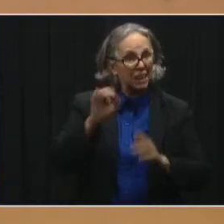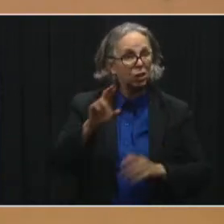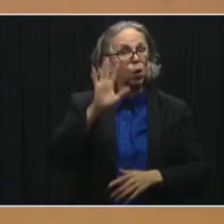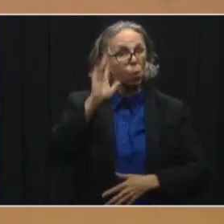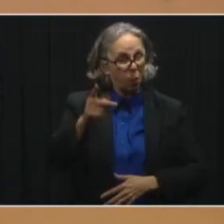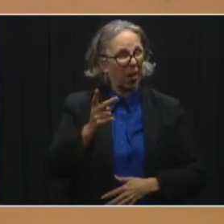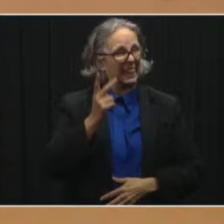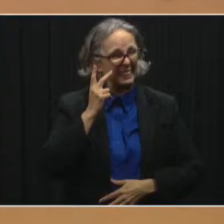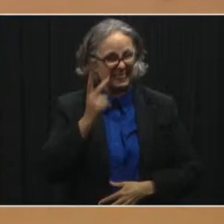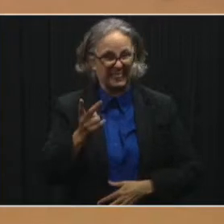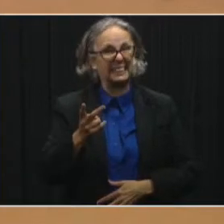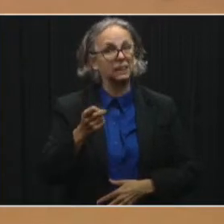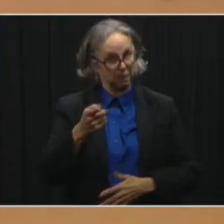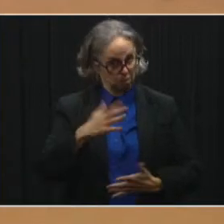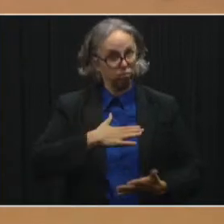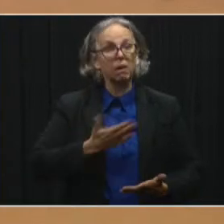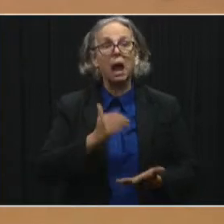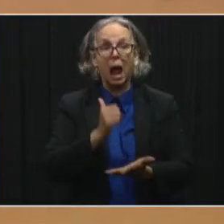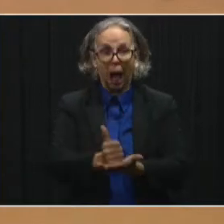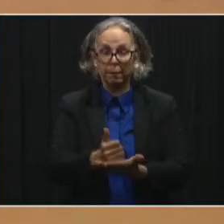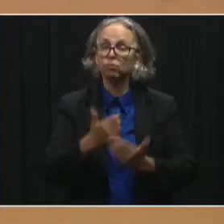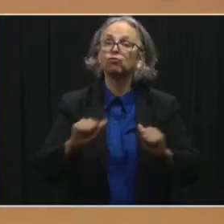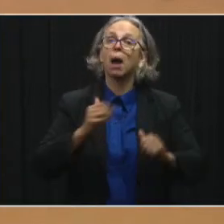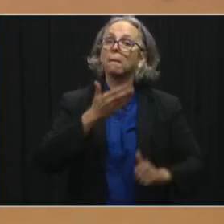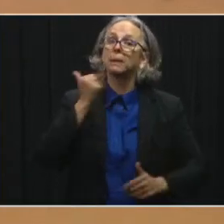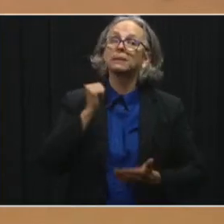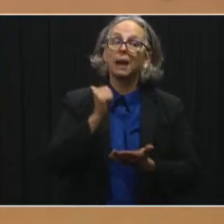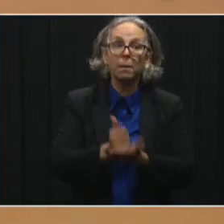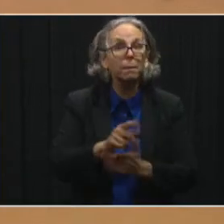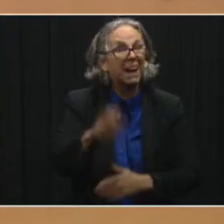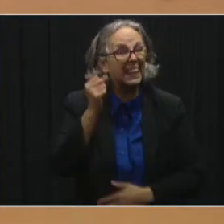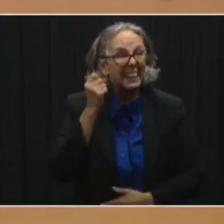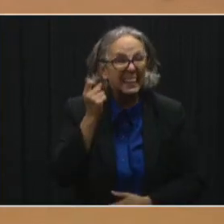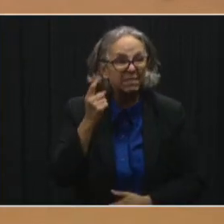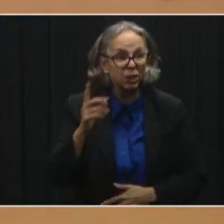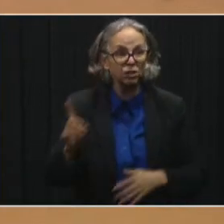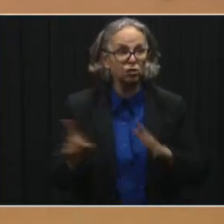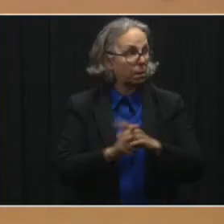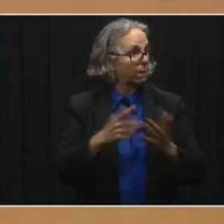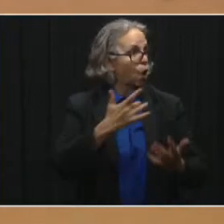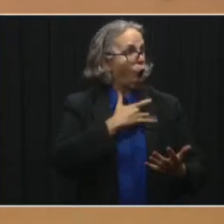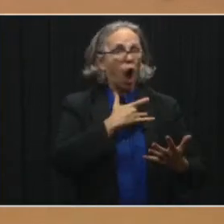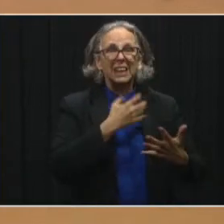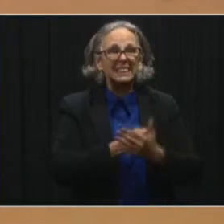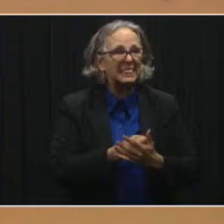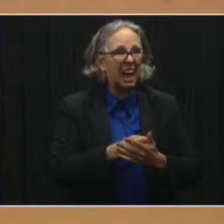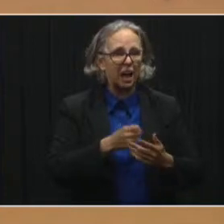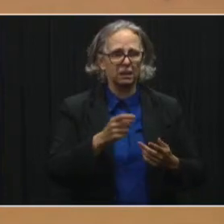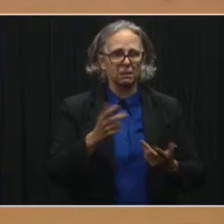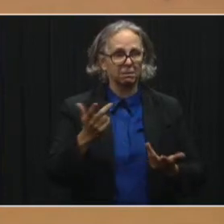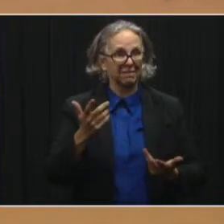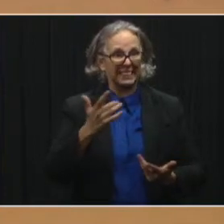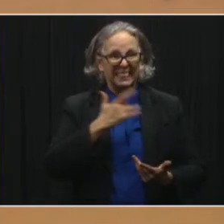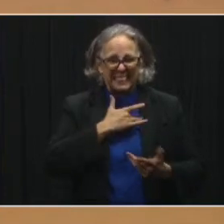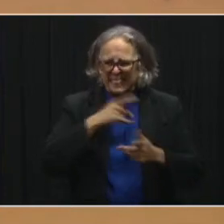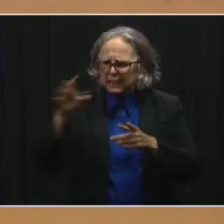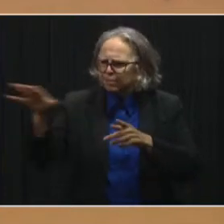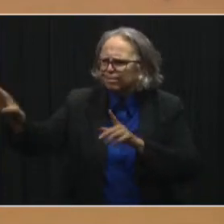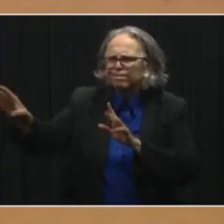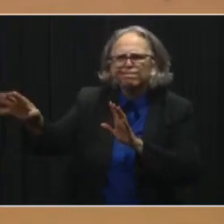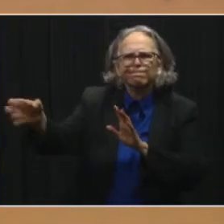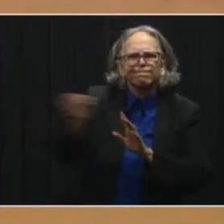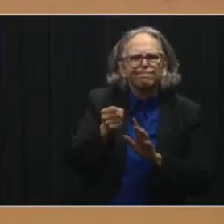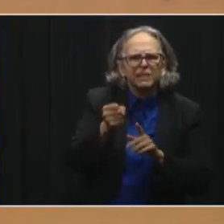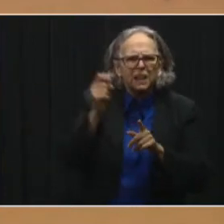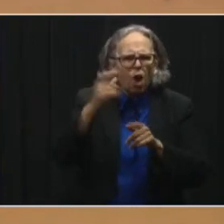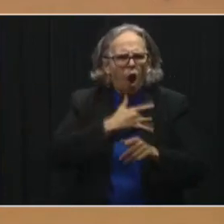can. But if you come in and you're having a heart attack and you need to go to a cardiac cath lab for intervention to minimize